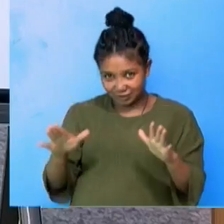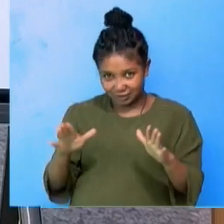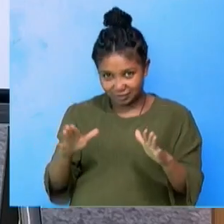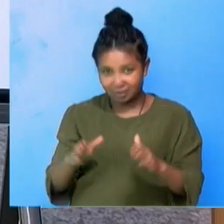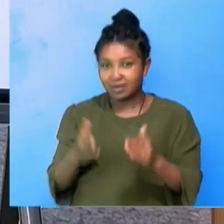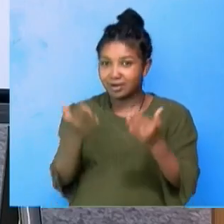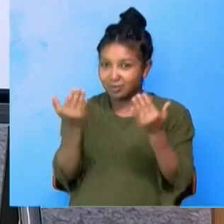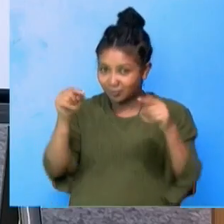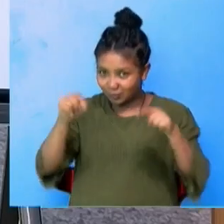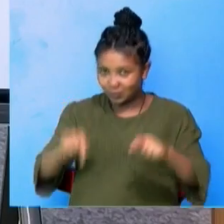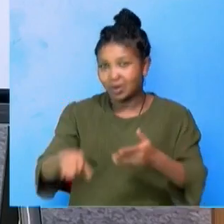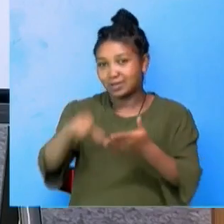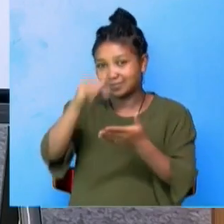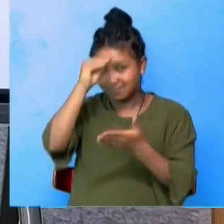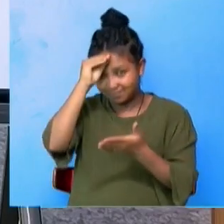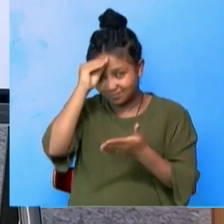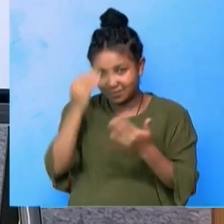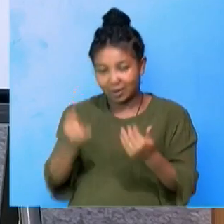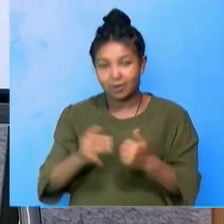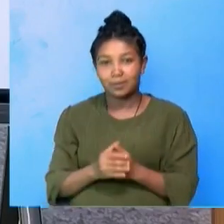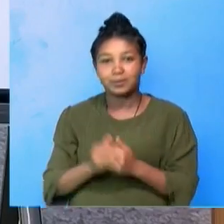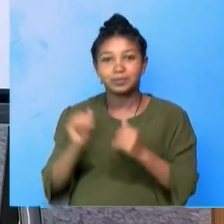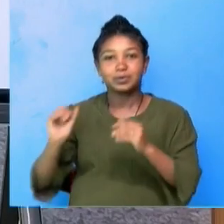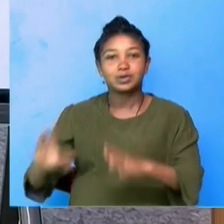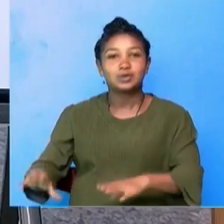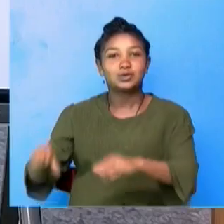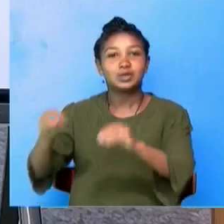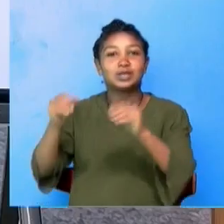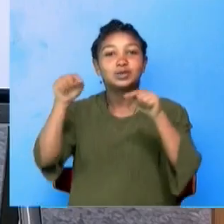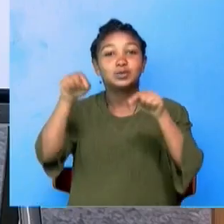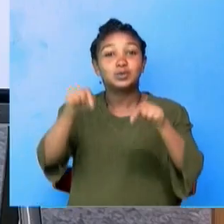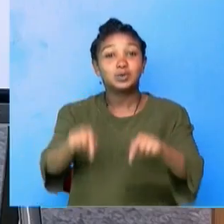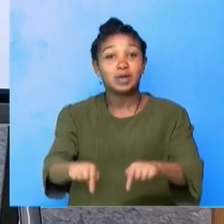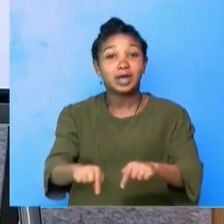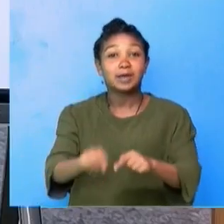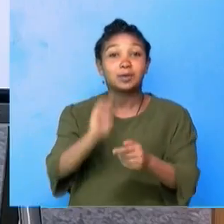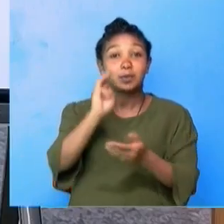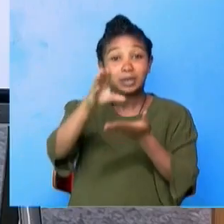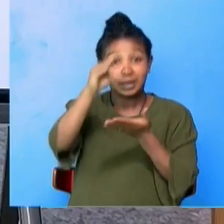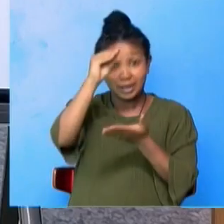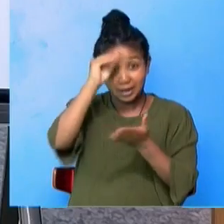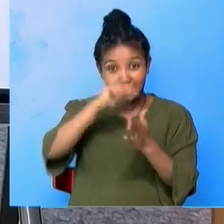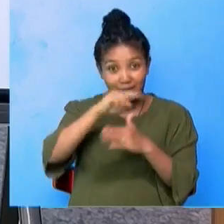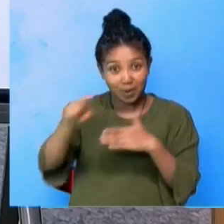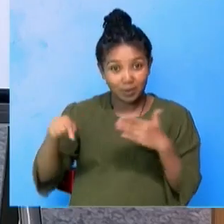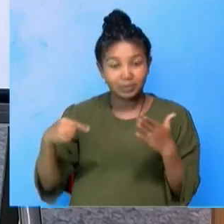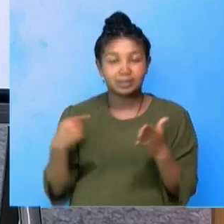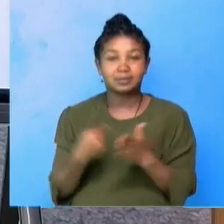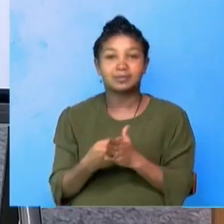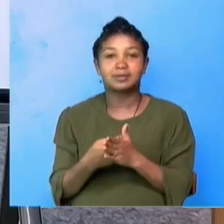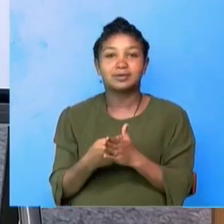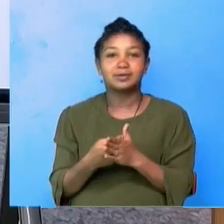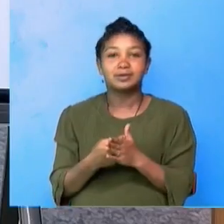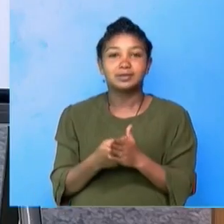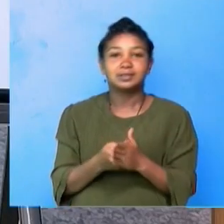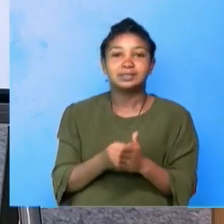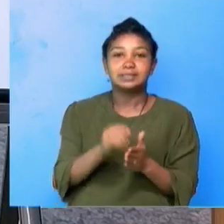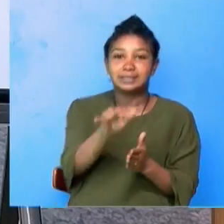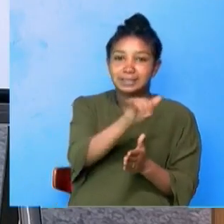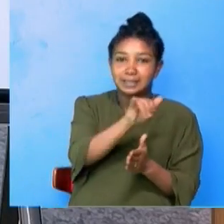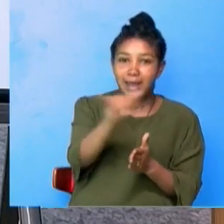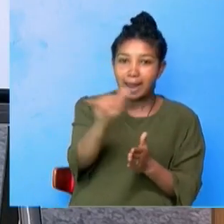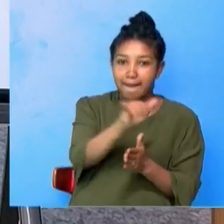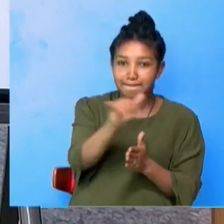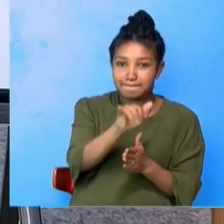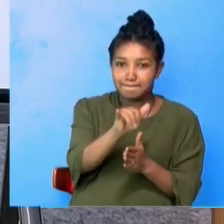us start today's lesson. Students, today we are going to learn about the same meaning, it's